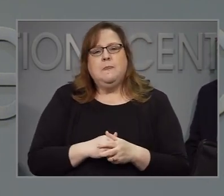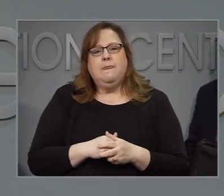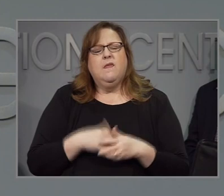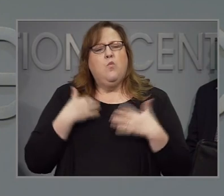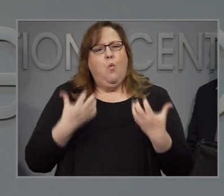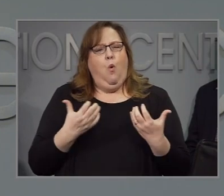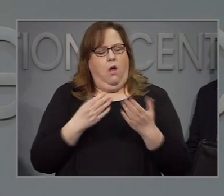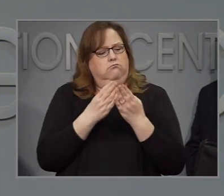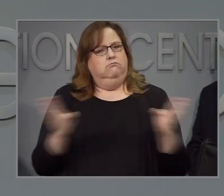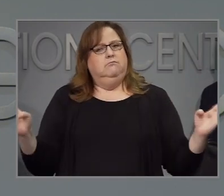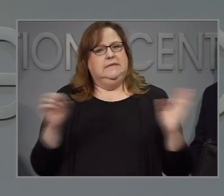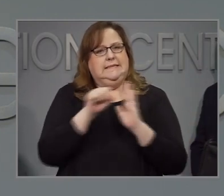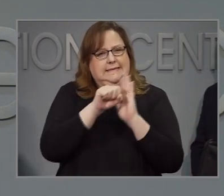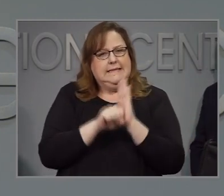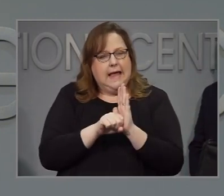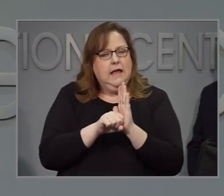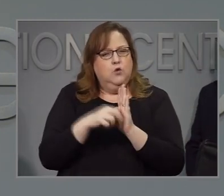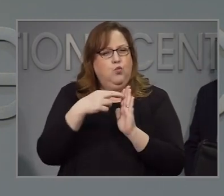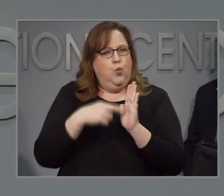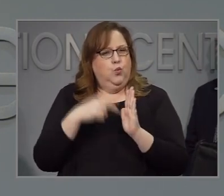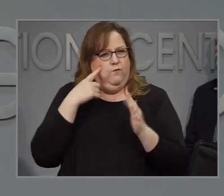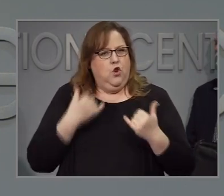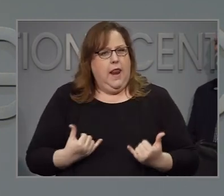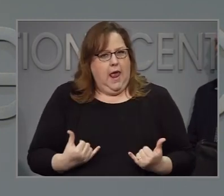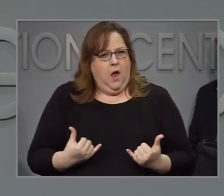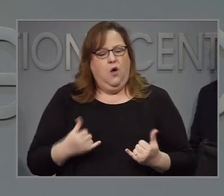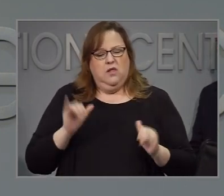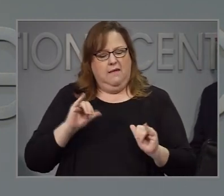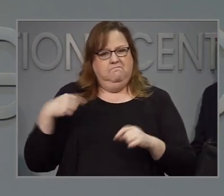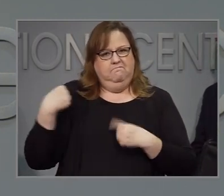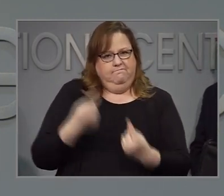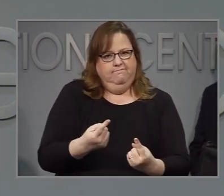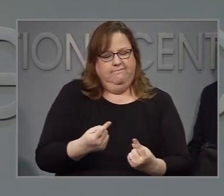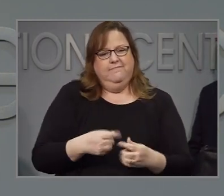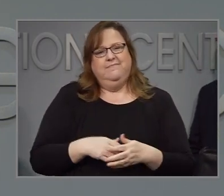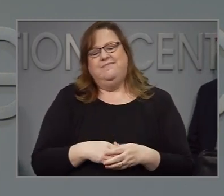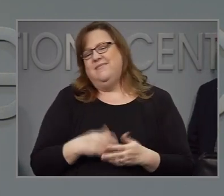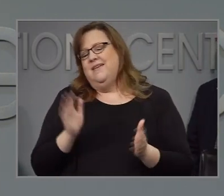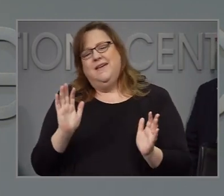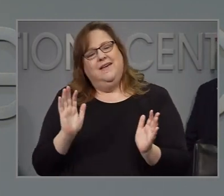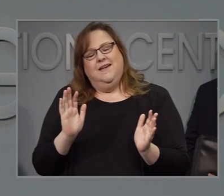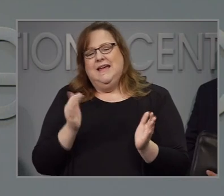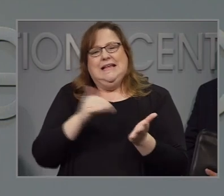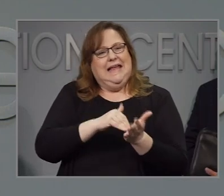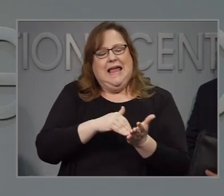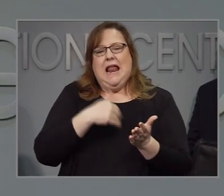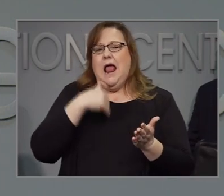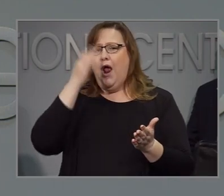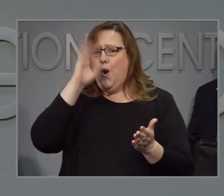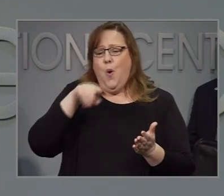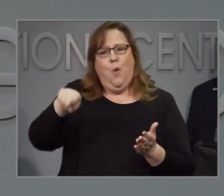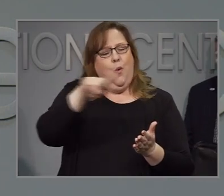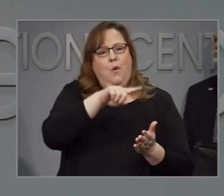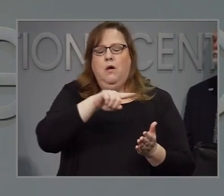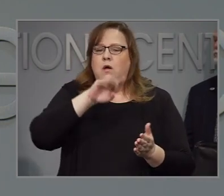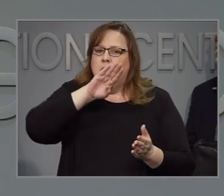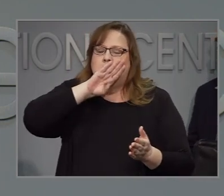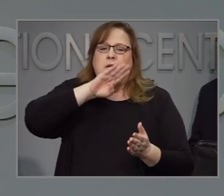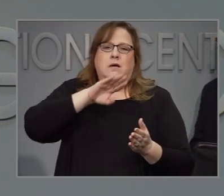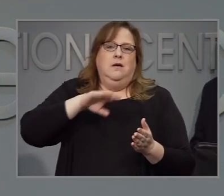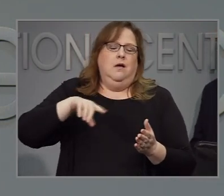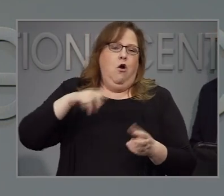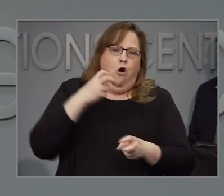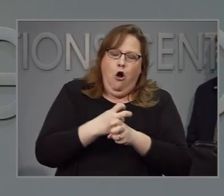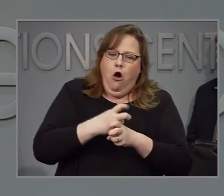and we have done so thus far. So really, again, I'm so thankful I come back to that, because I know this is hard, that we've altered